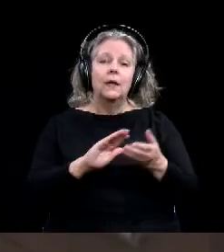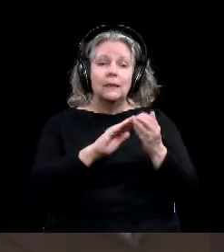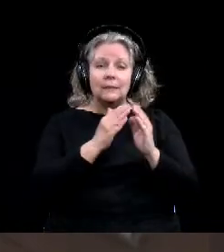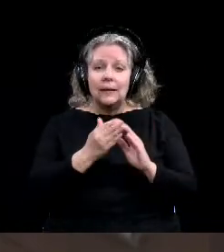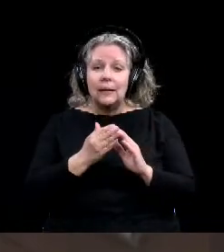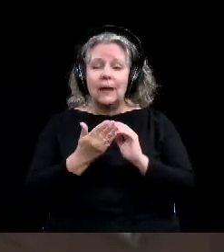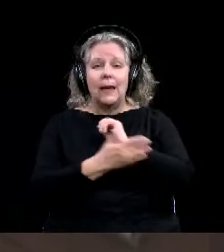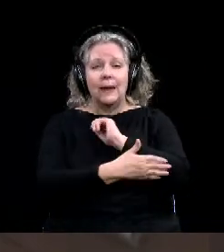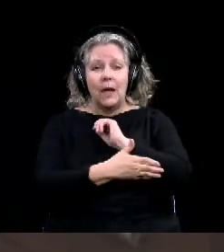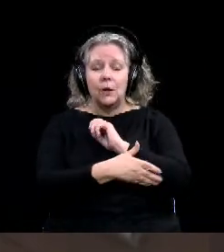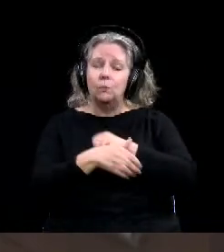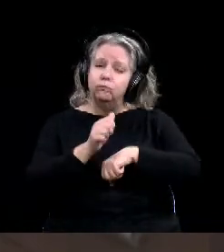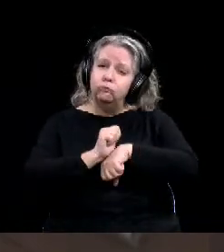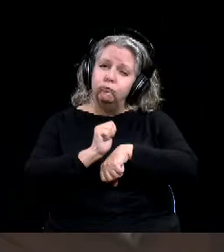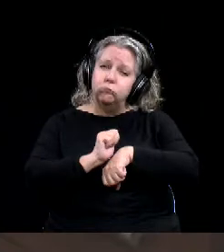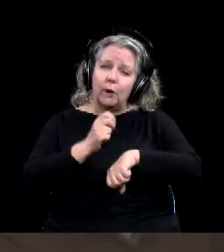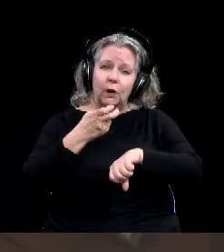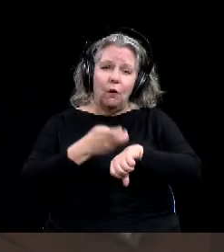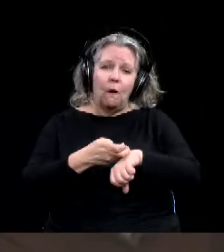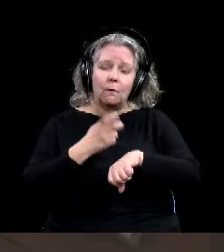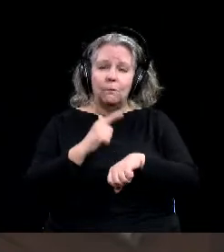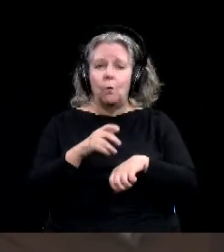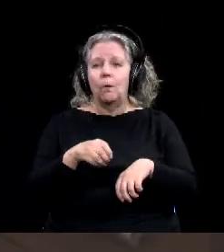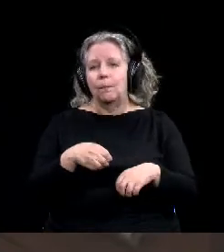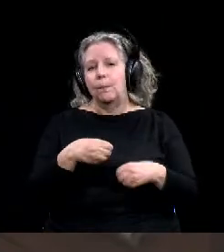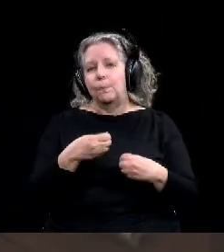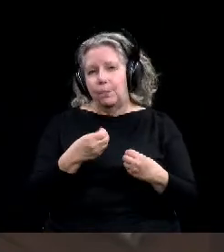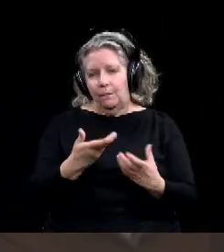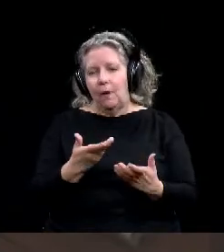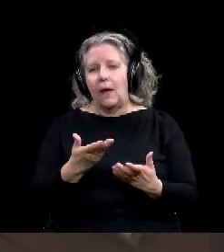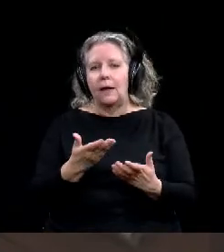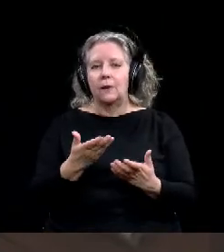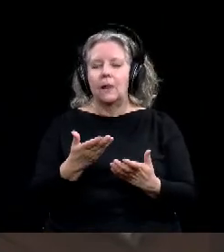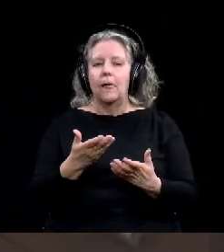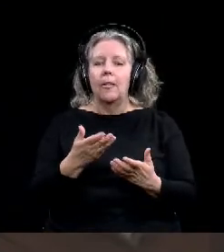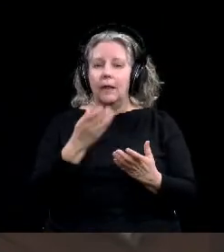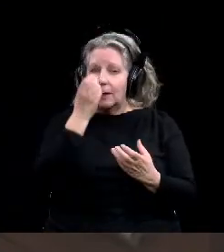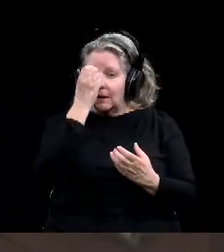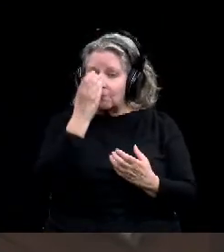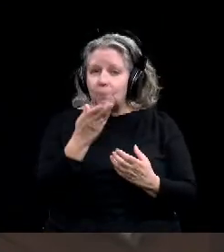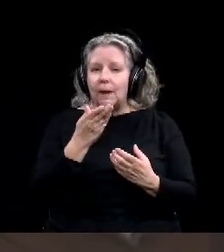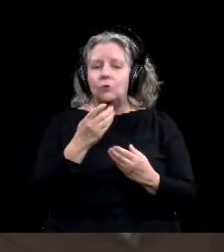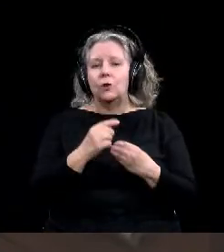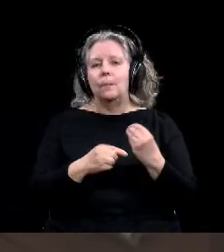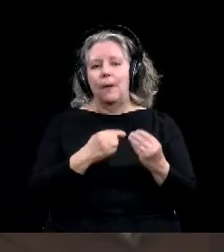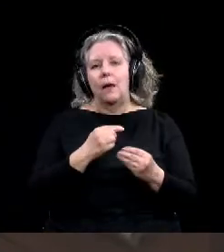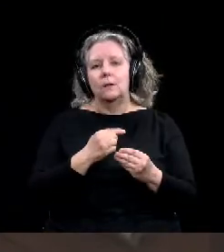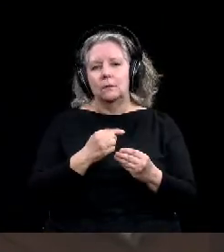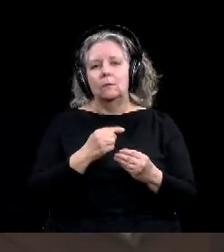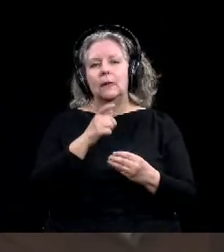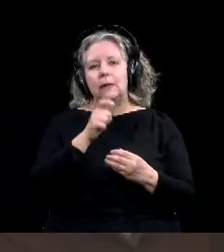federal representatives of the need for increased vaccine allocations to McLennan County and our region.